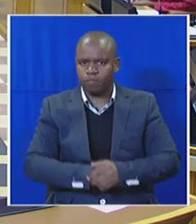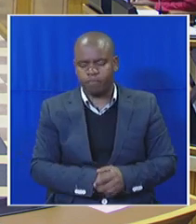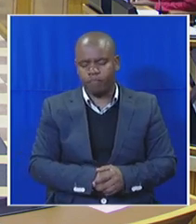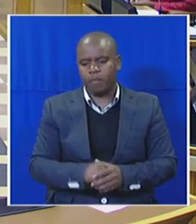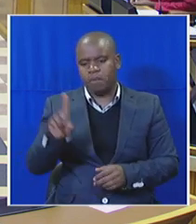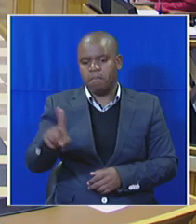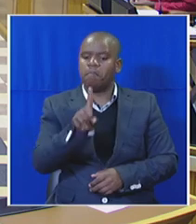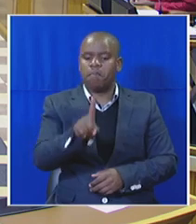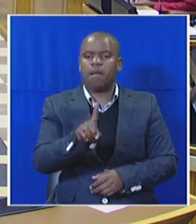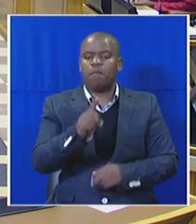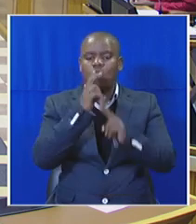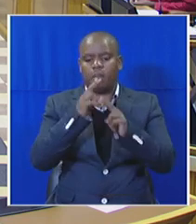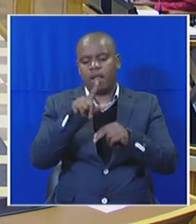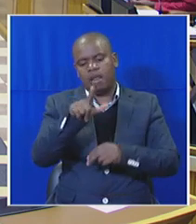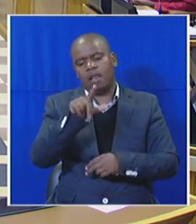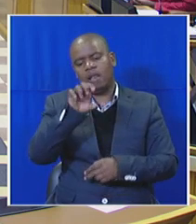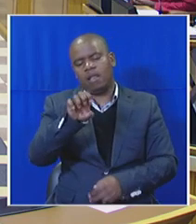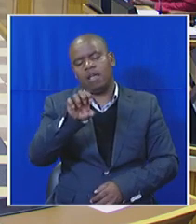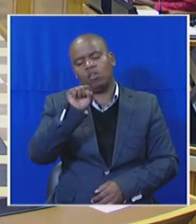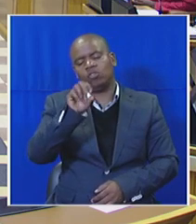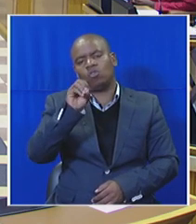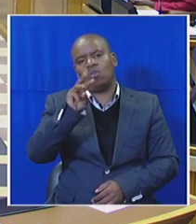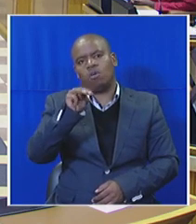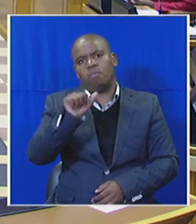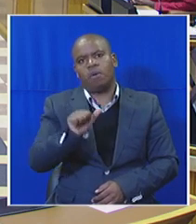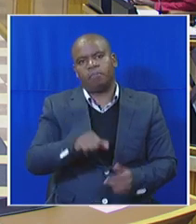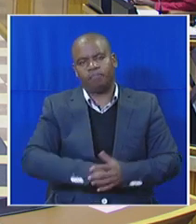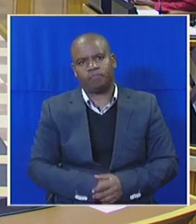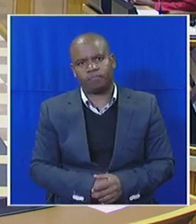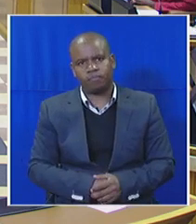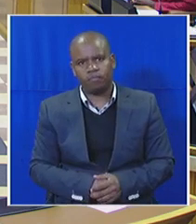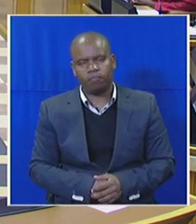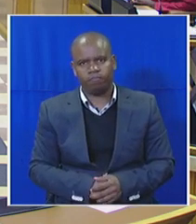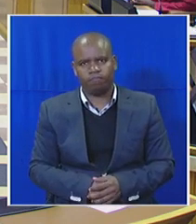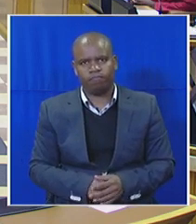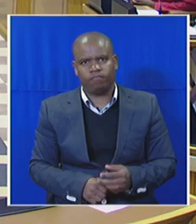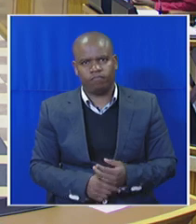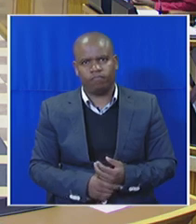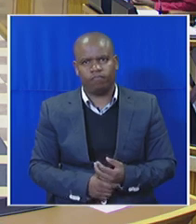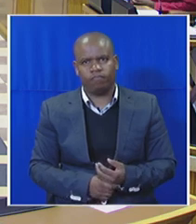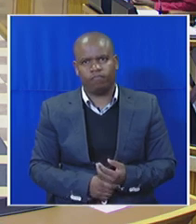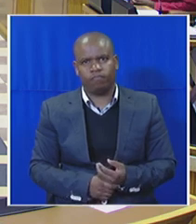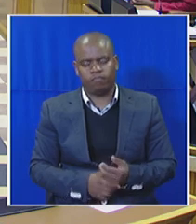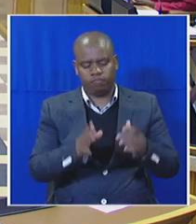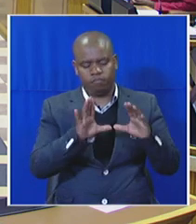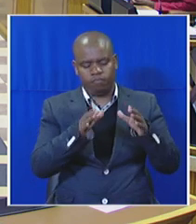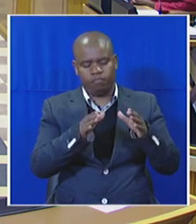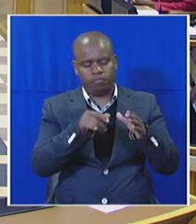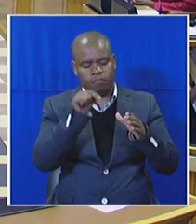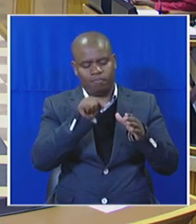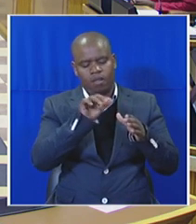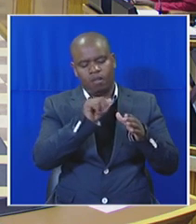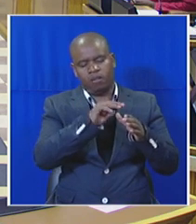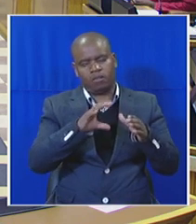Sizibongela. Mongameli wezwe ohloniphekileyo. Uhulumeni kaKhongolose kokunye azibophezelele ukwenza